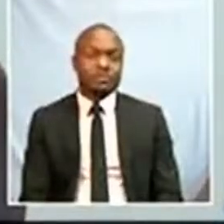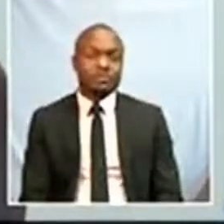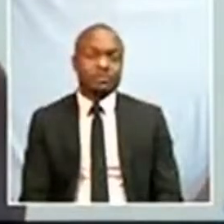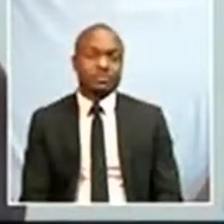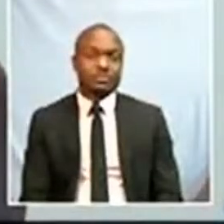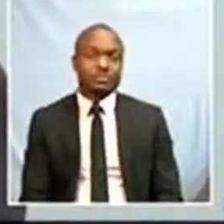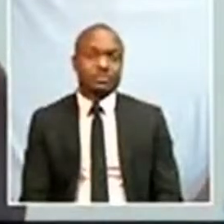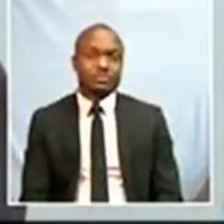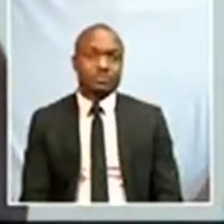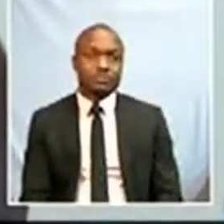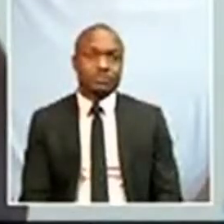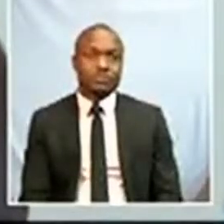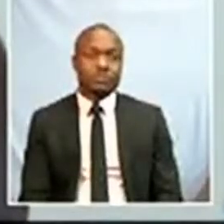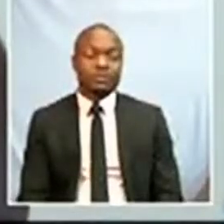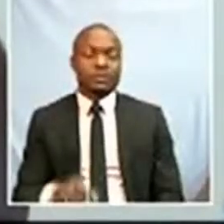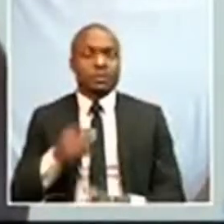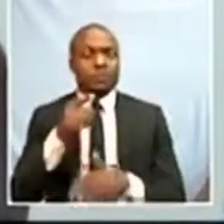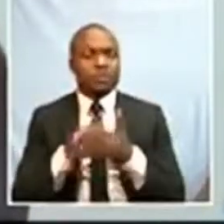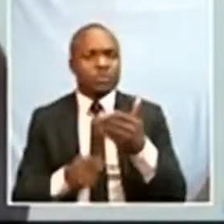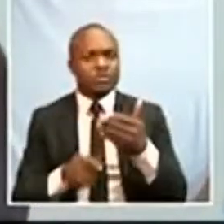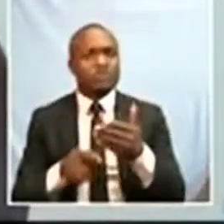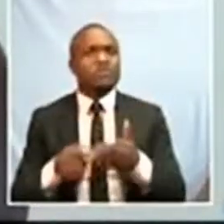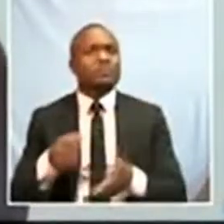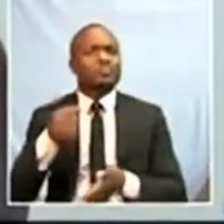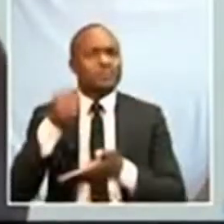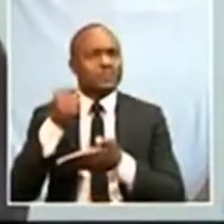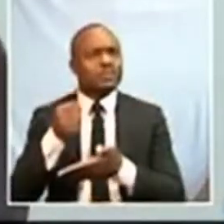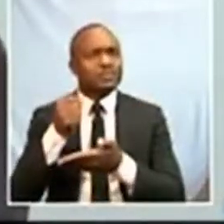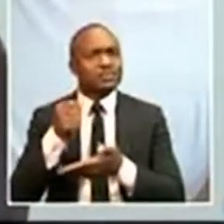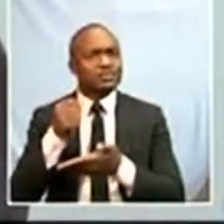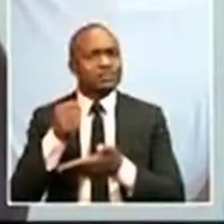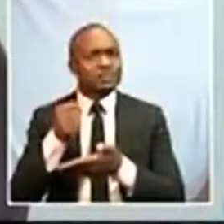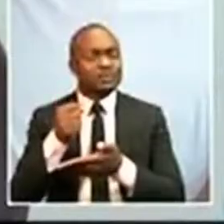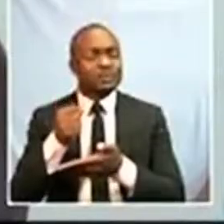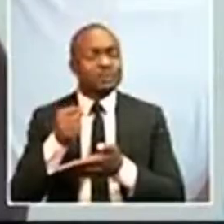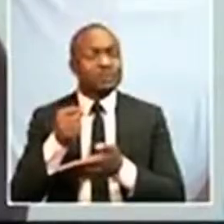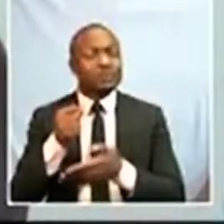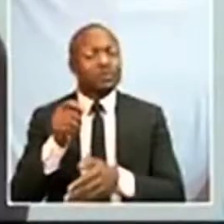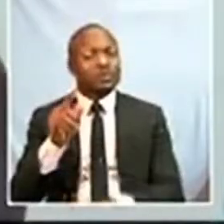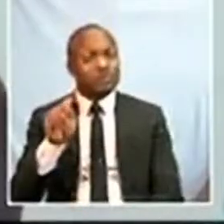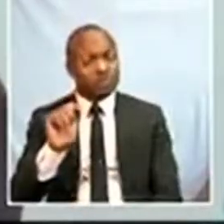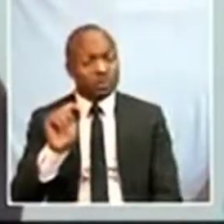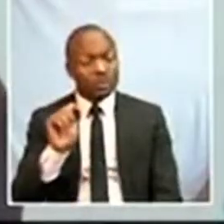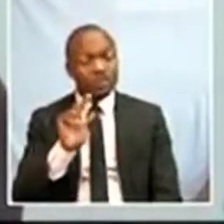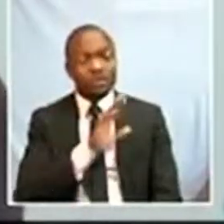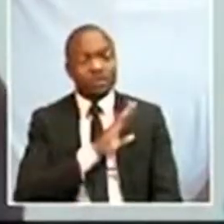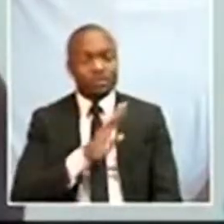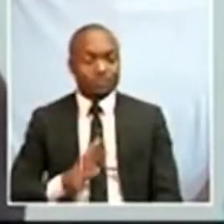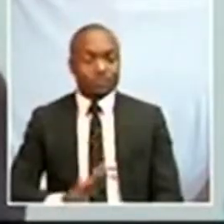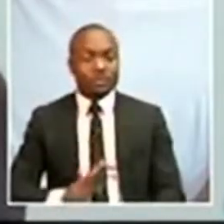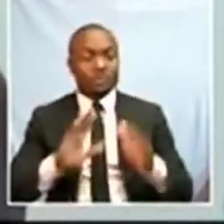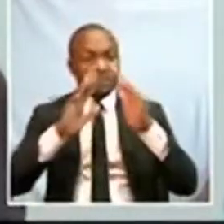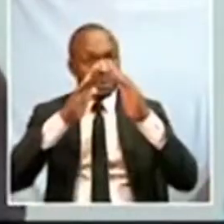On the project. What was the total procurement for the dormitory and flushable toilets?